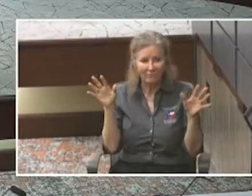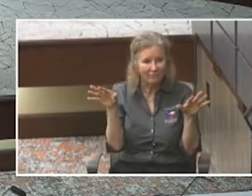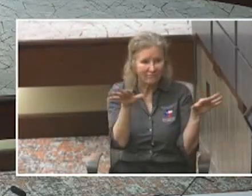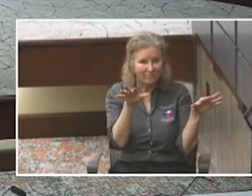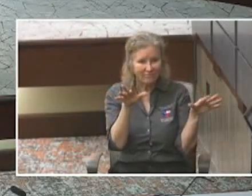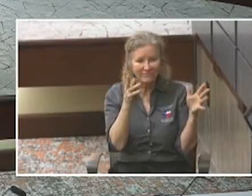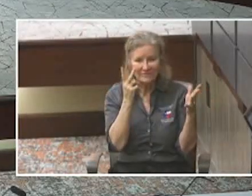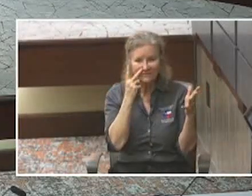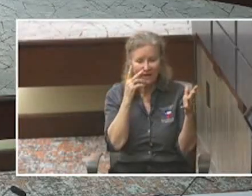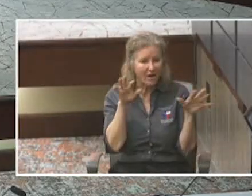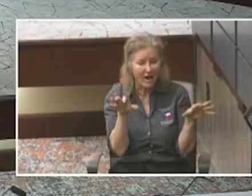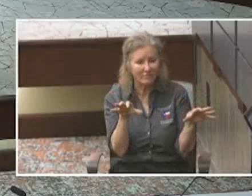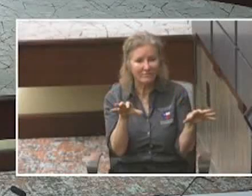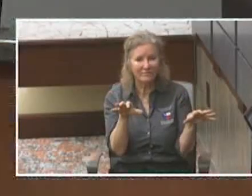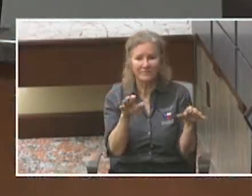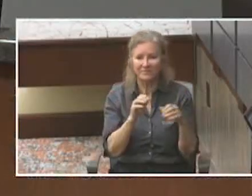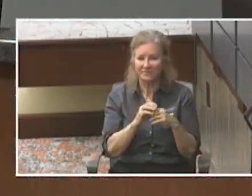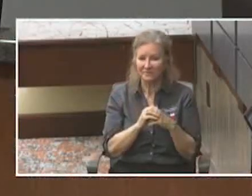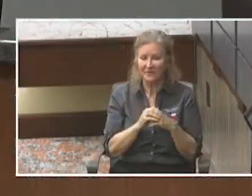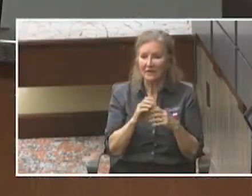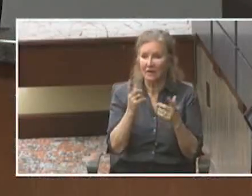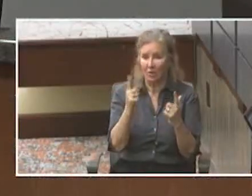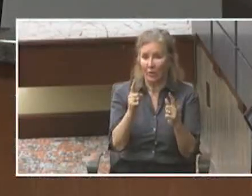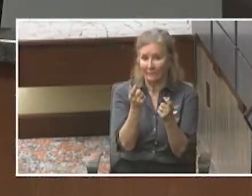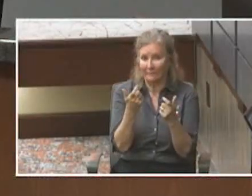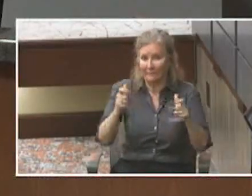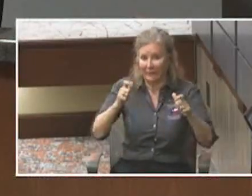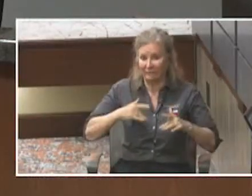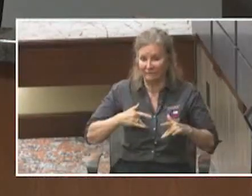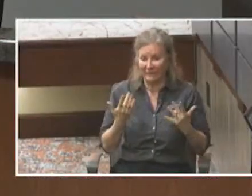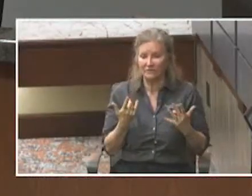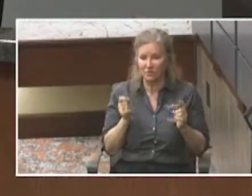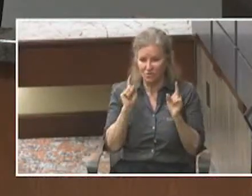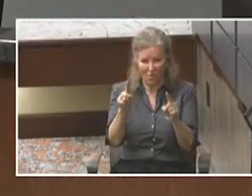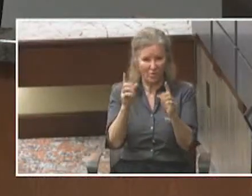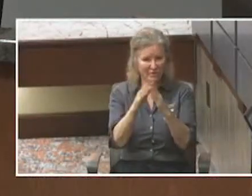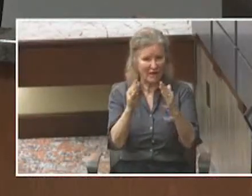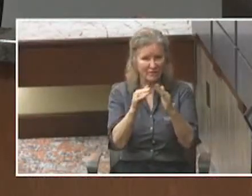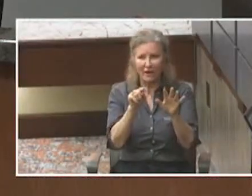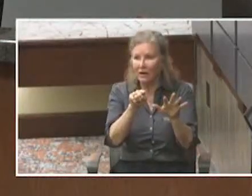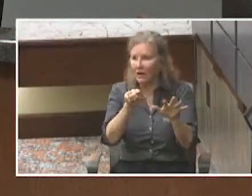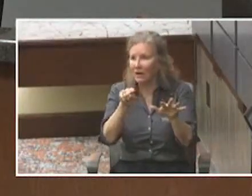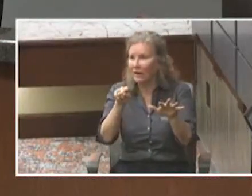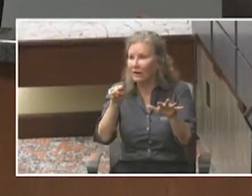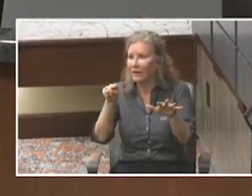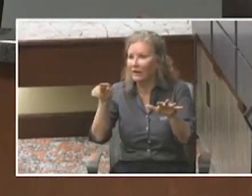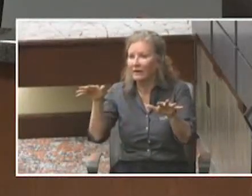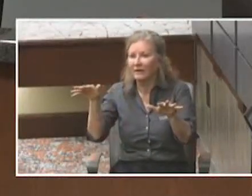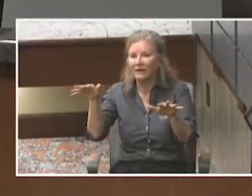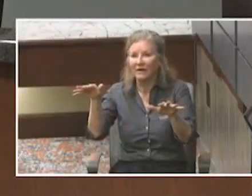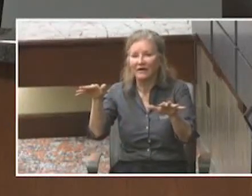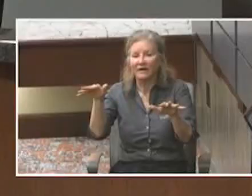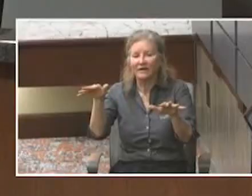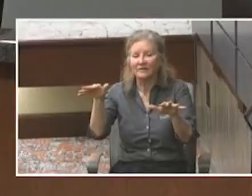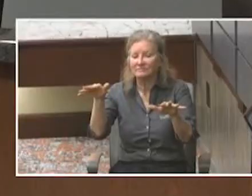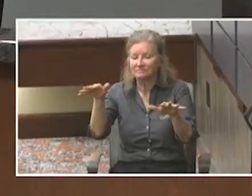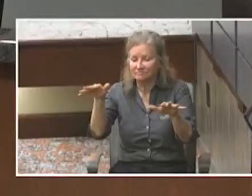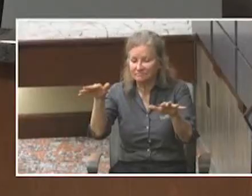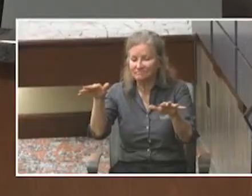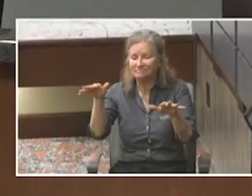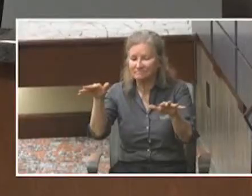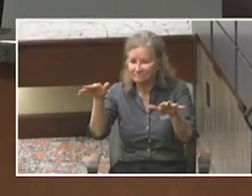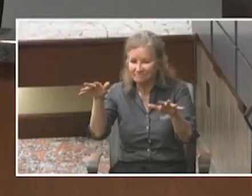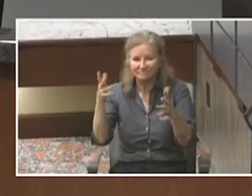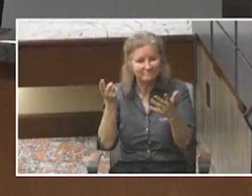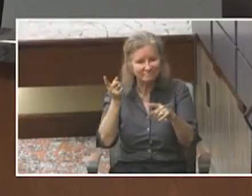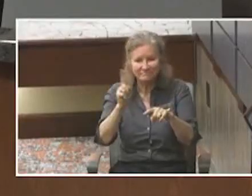when, especially when some of the bigger events are happening, you go downtown around the same time at all, and can't find a